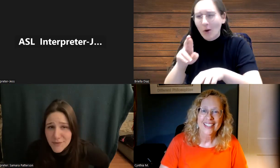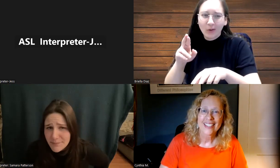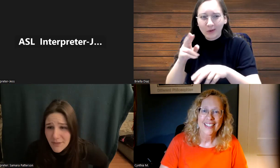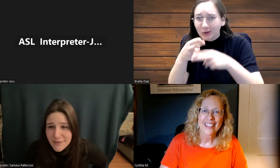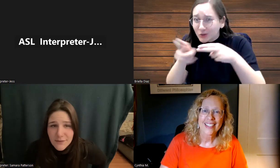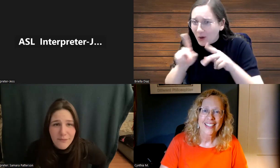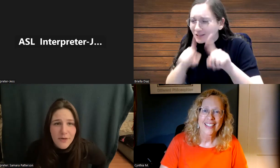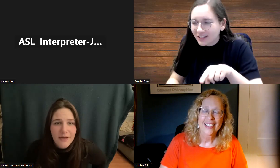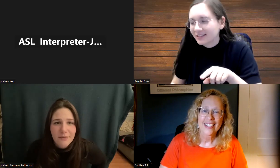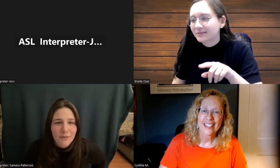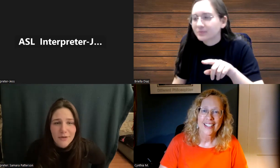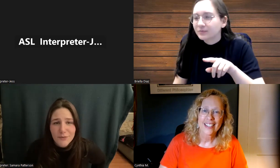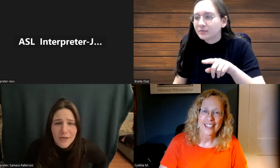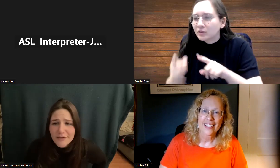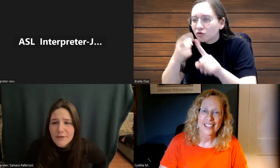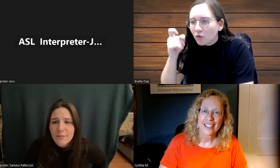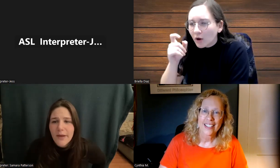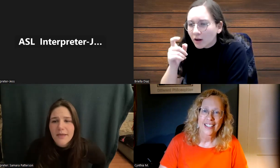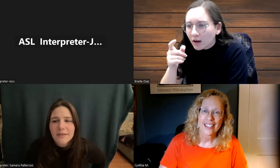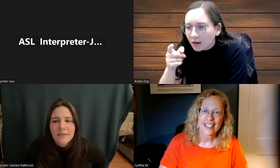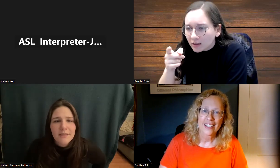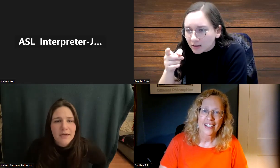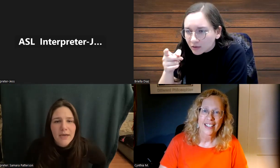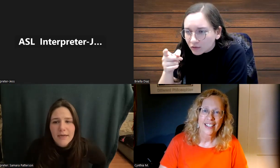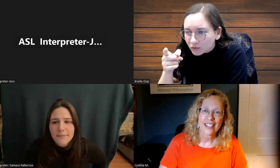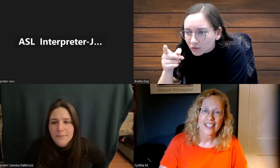Maybe there's a simple answer for it or a short answer, but